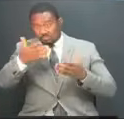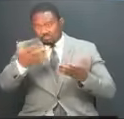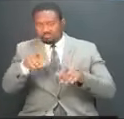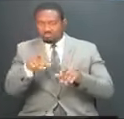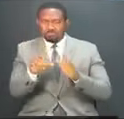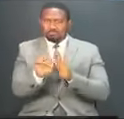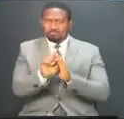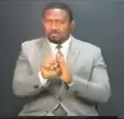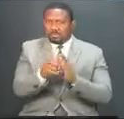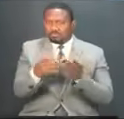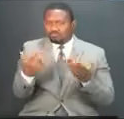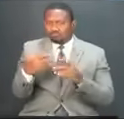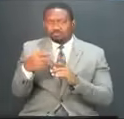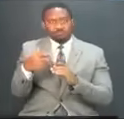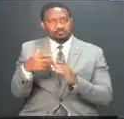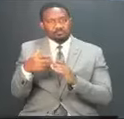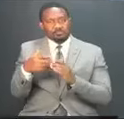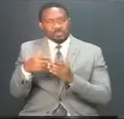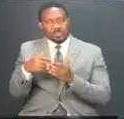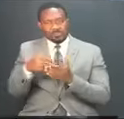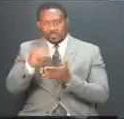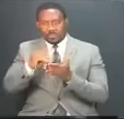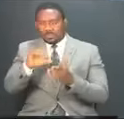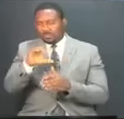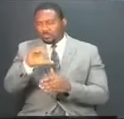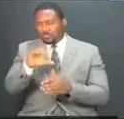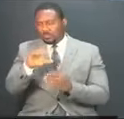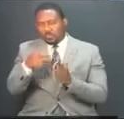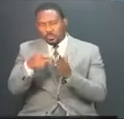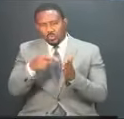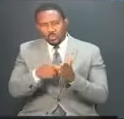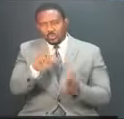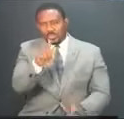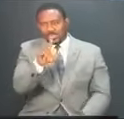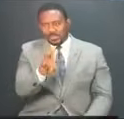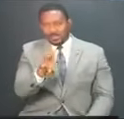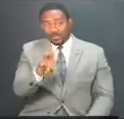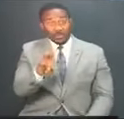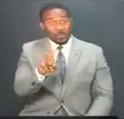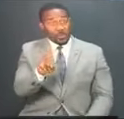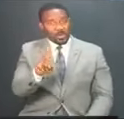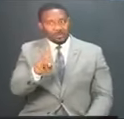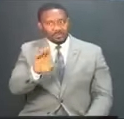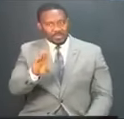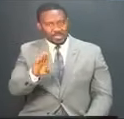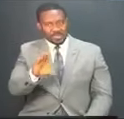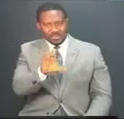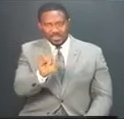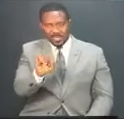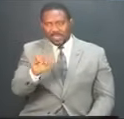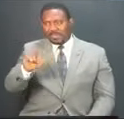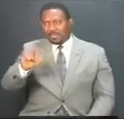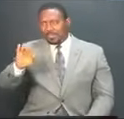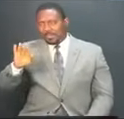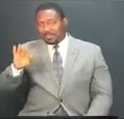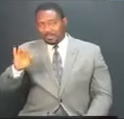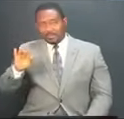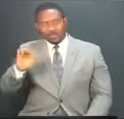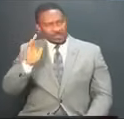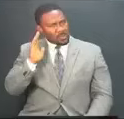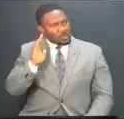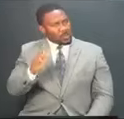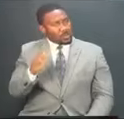an application under Rule 27(1)(b) of CI 19, it may impose a